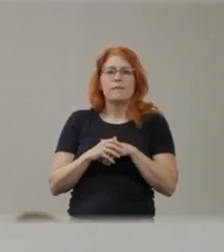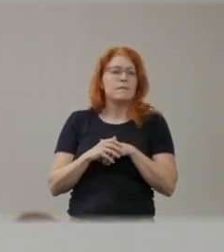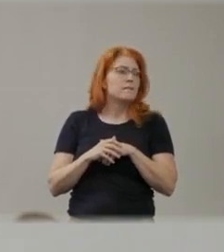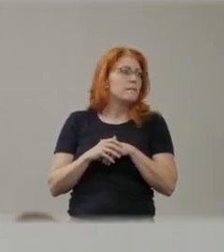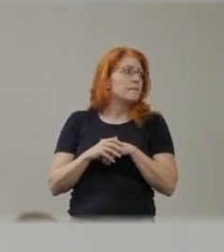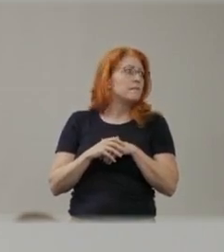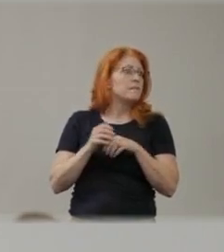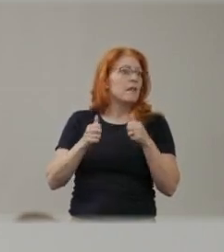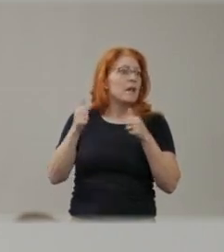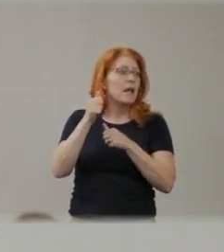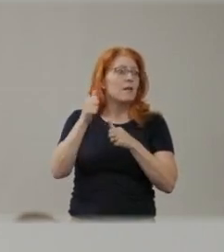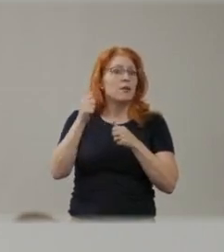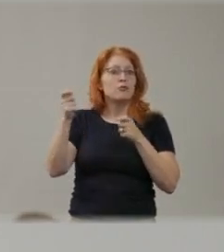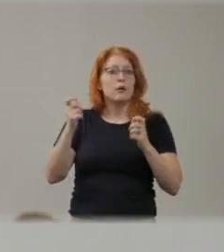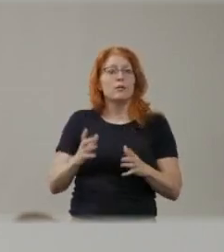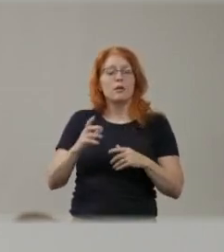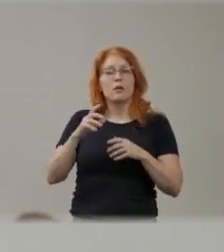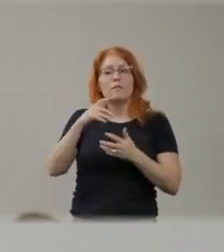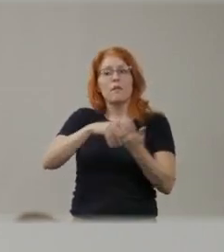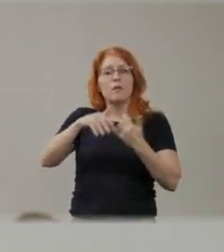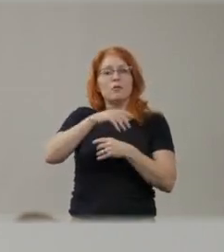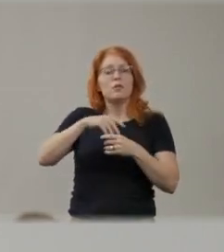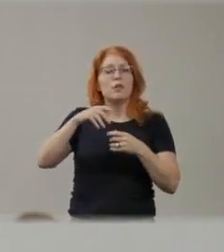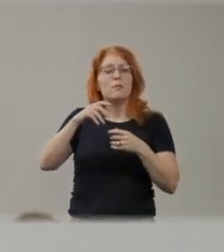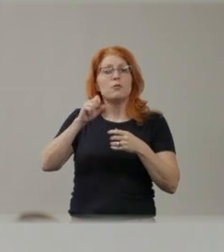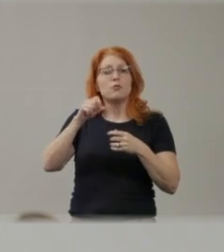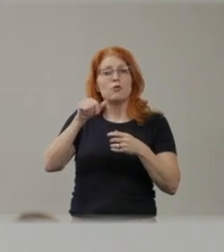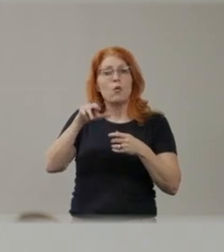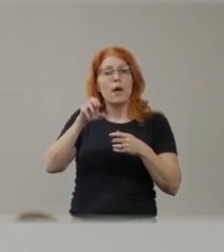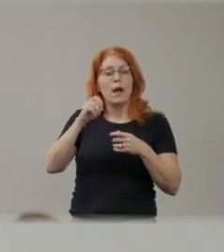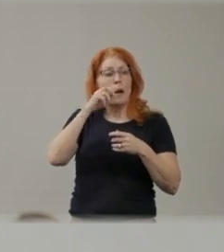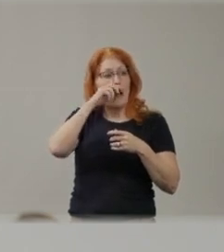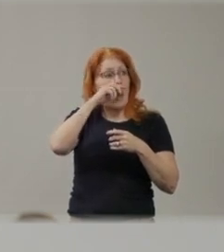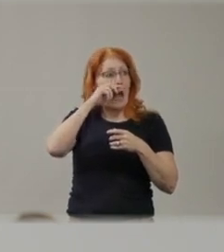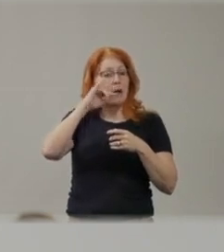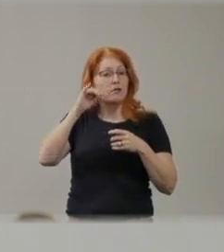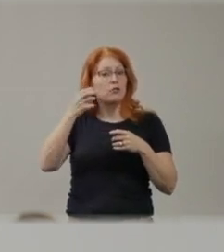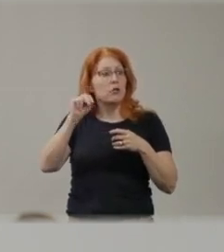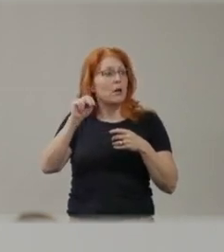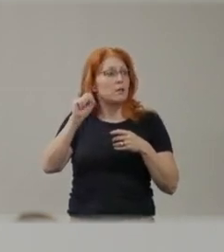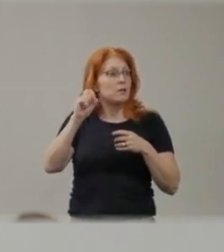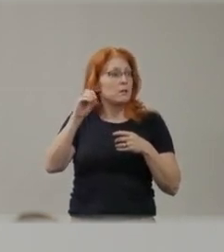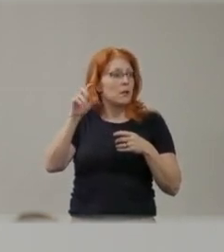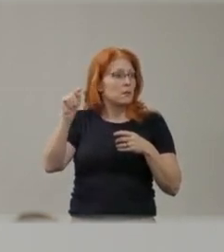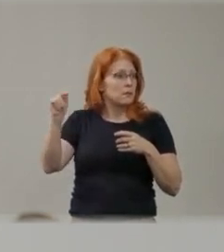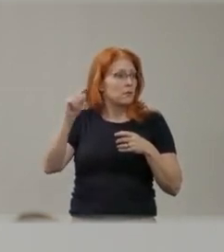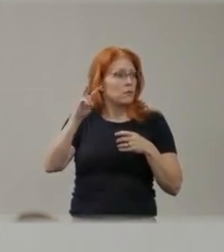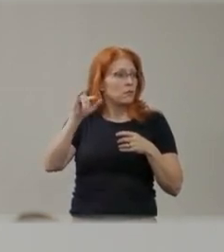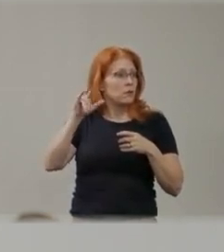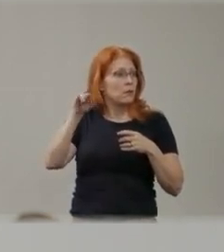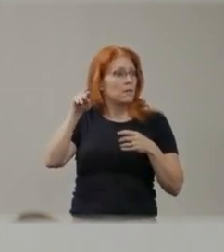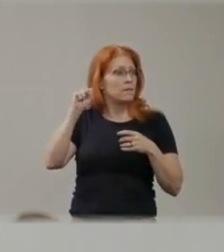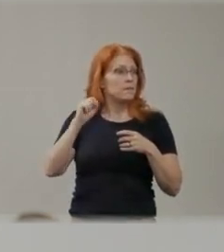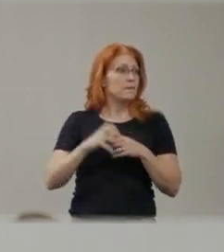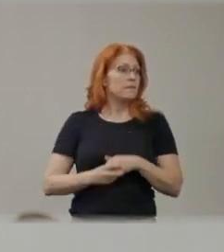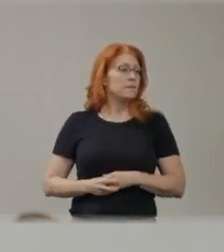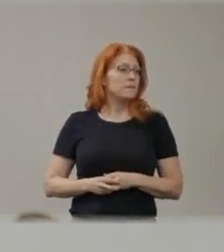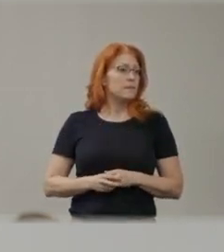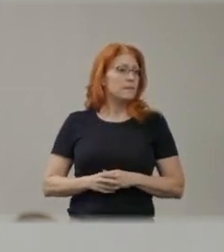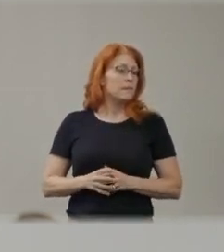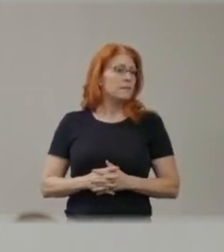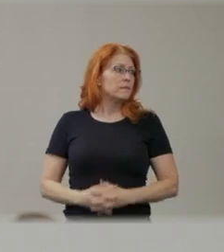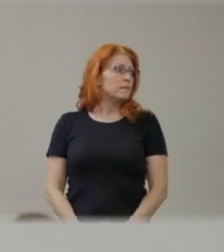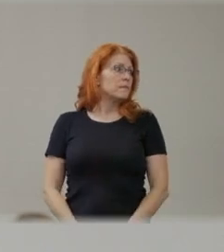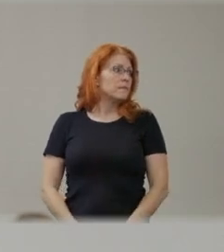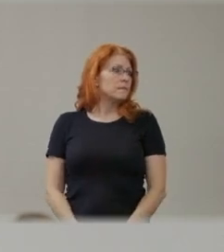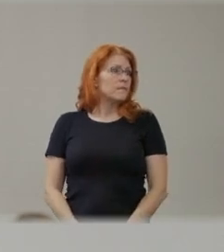Executive Director of Fellowship Square and also a Copa Health Board member, Mr. John Scott Williams. I think Shar stepped up in just a